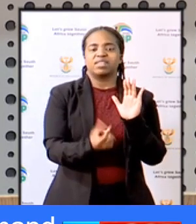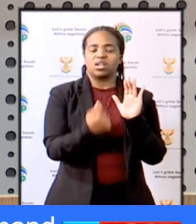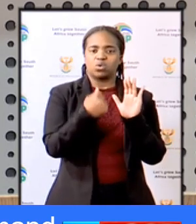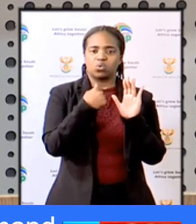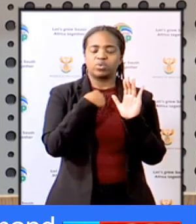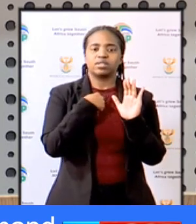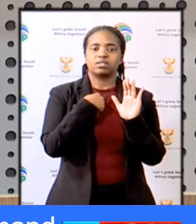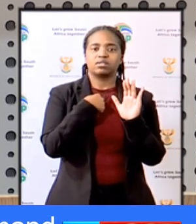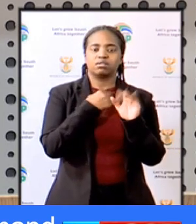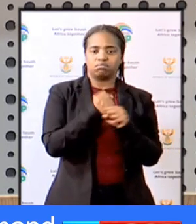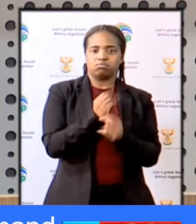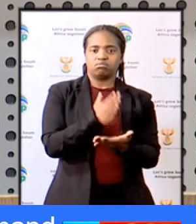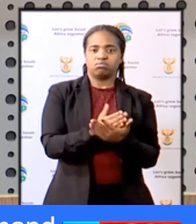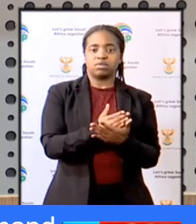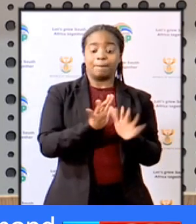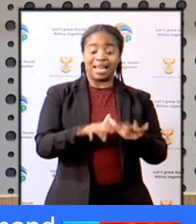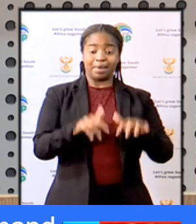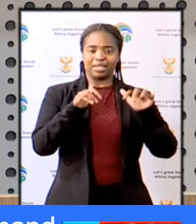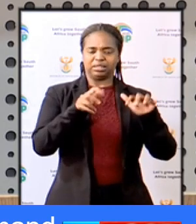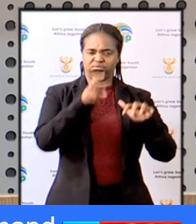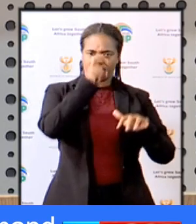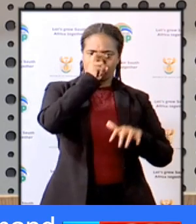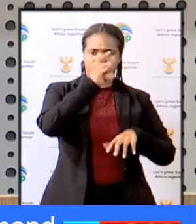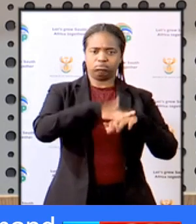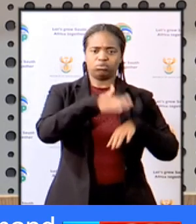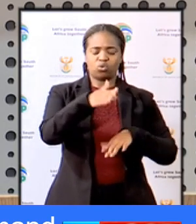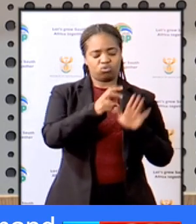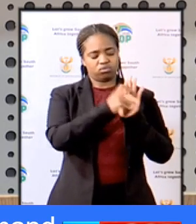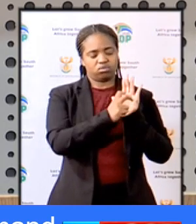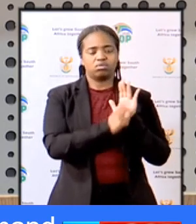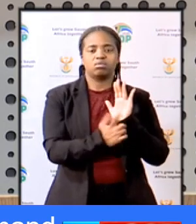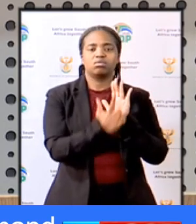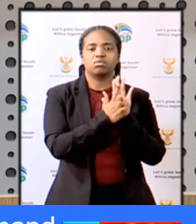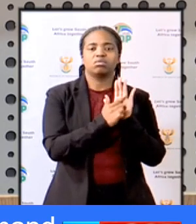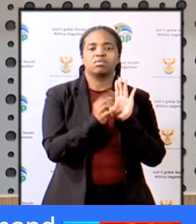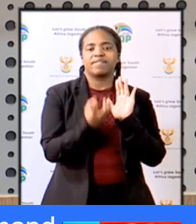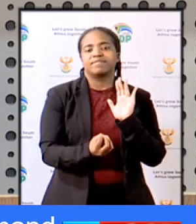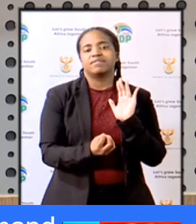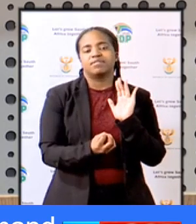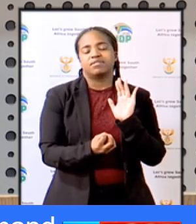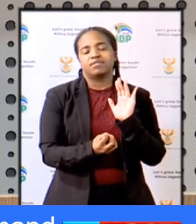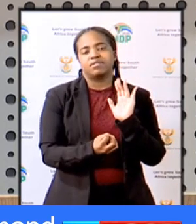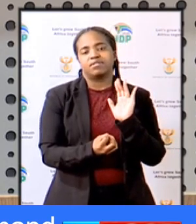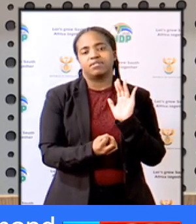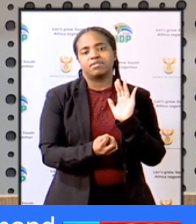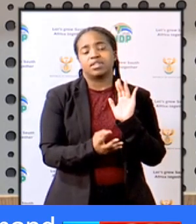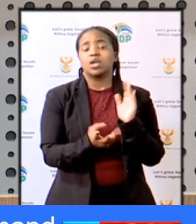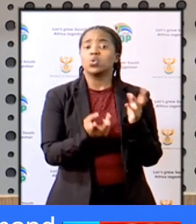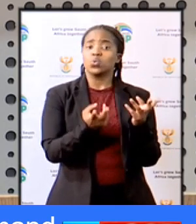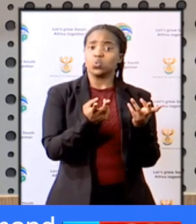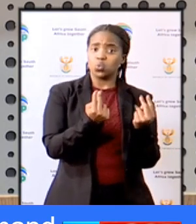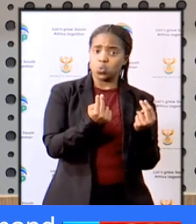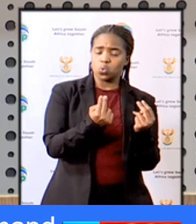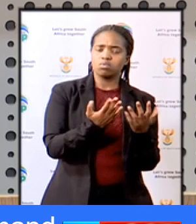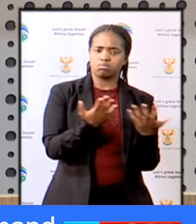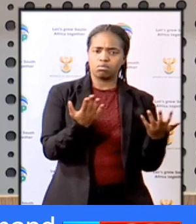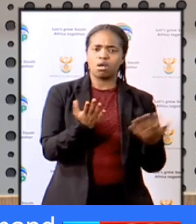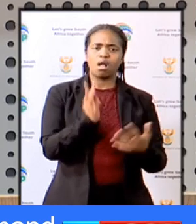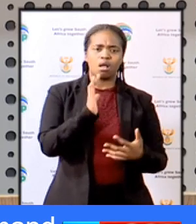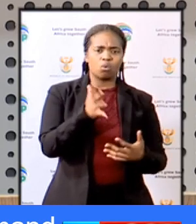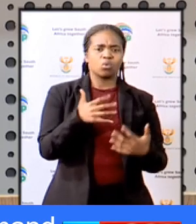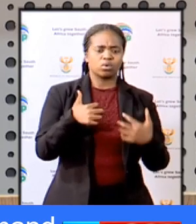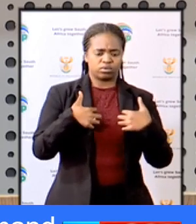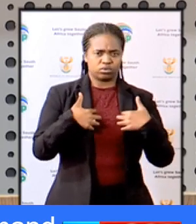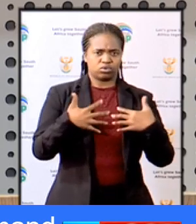up, Parliament has beefed up those remedies, and there are new provisions that will come into